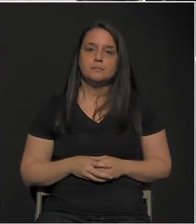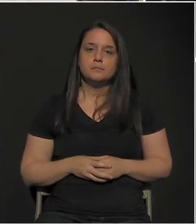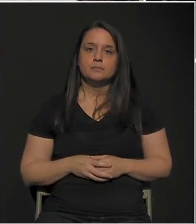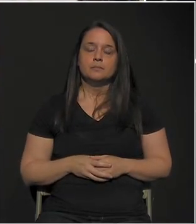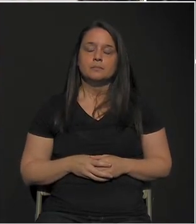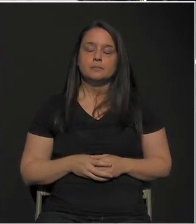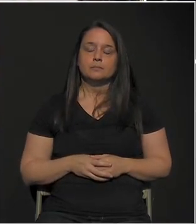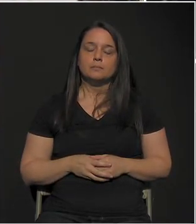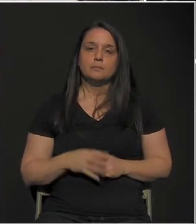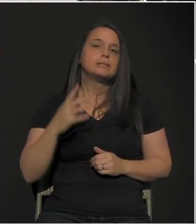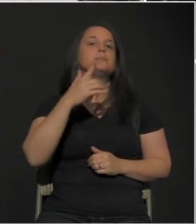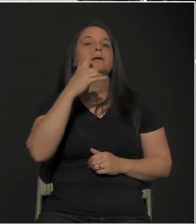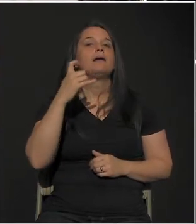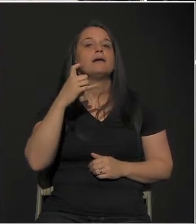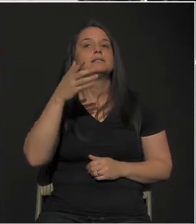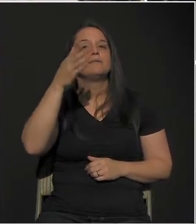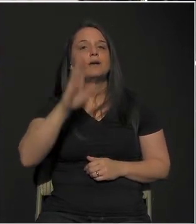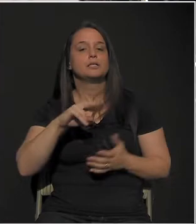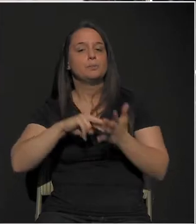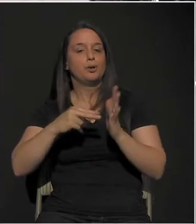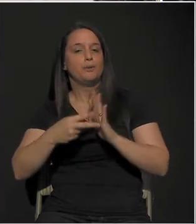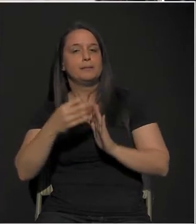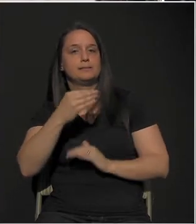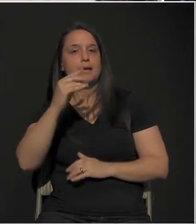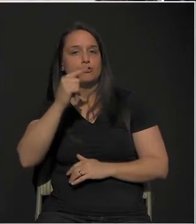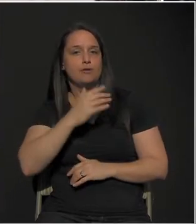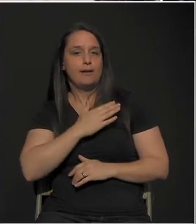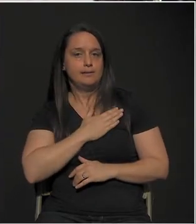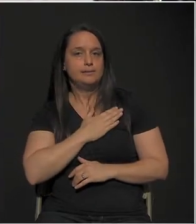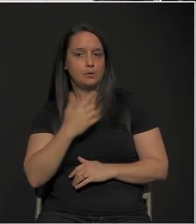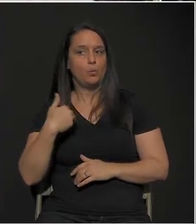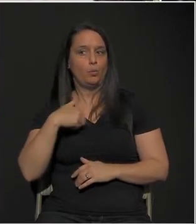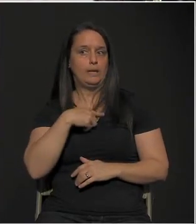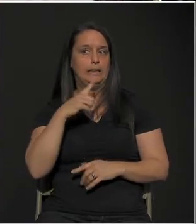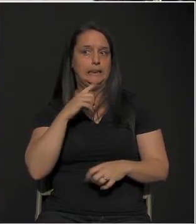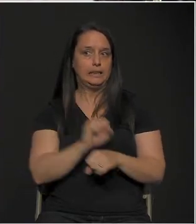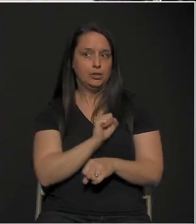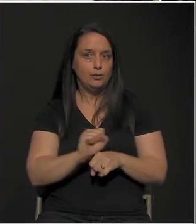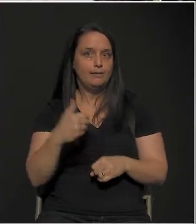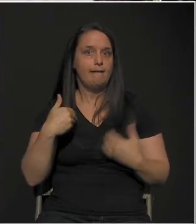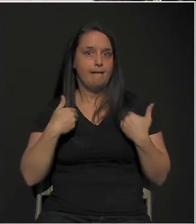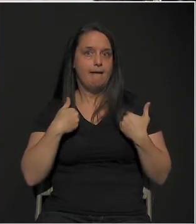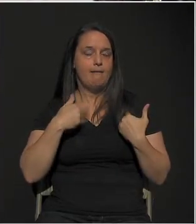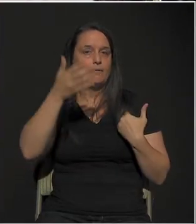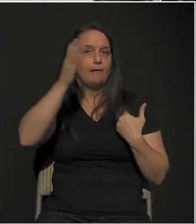It's because of God's purpose and grace that we literally have the power of God in us.